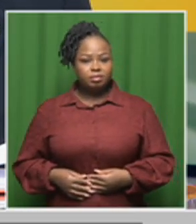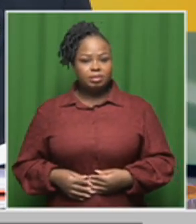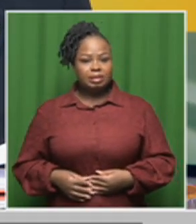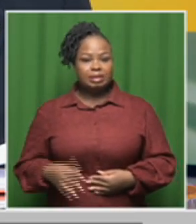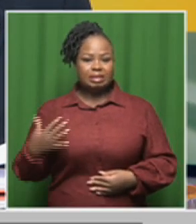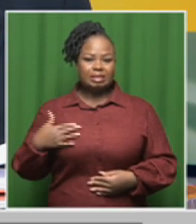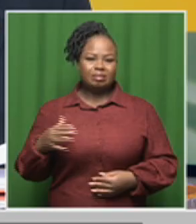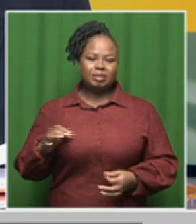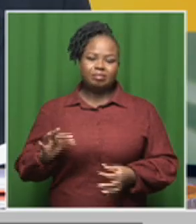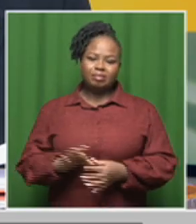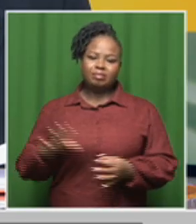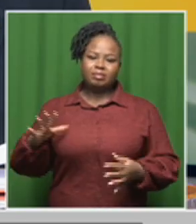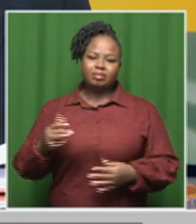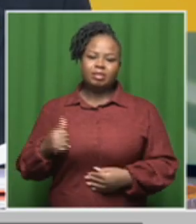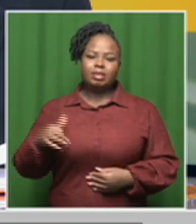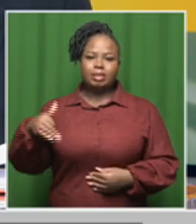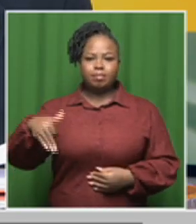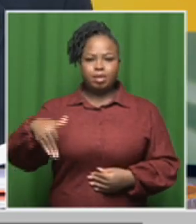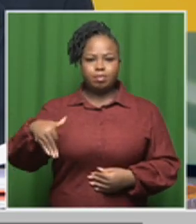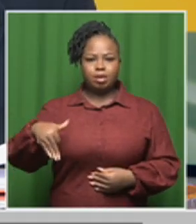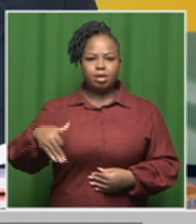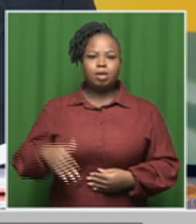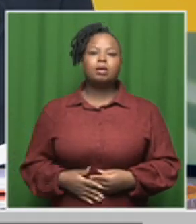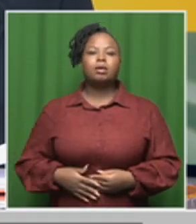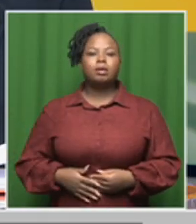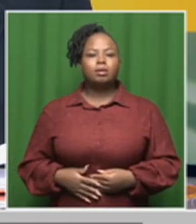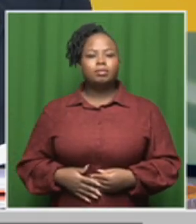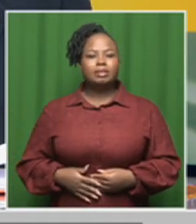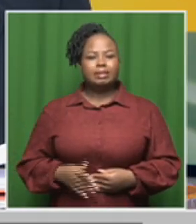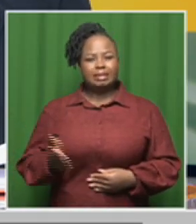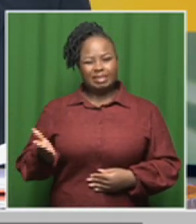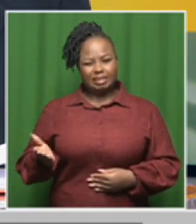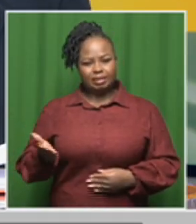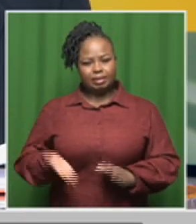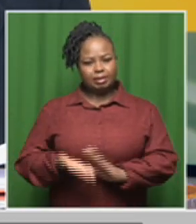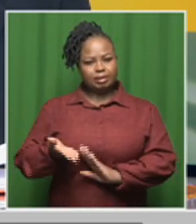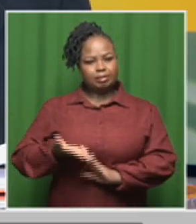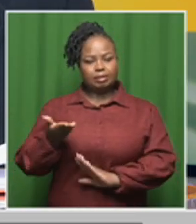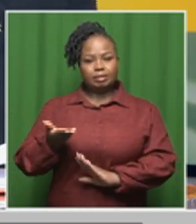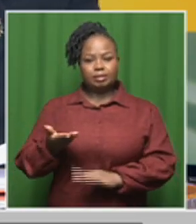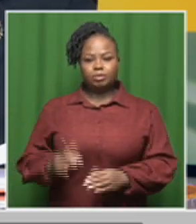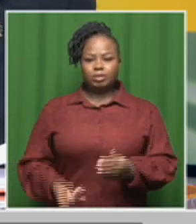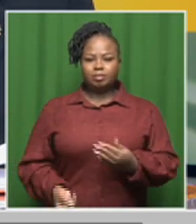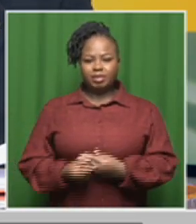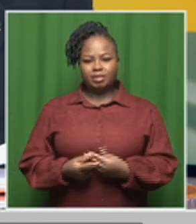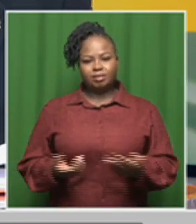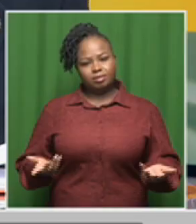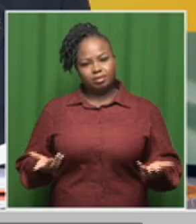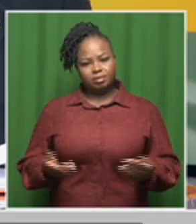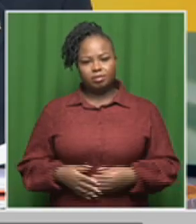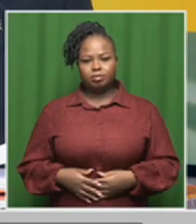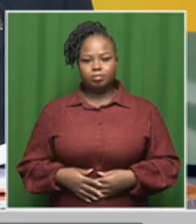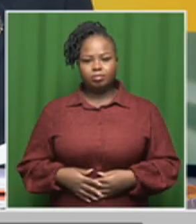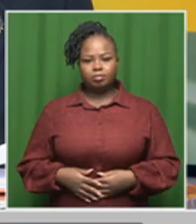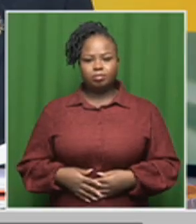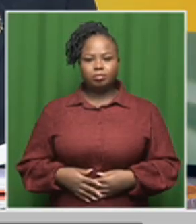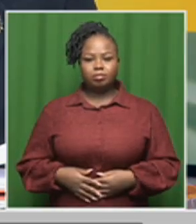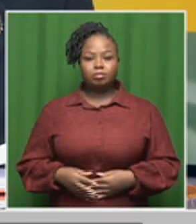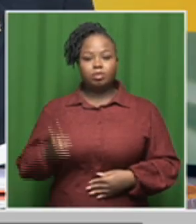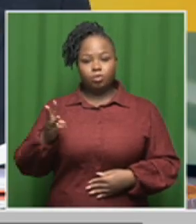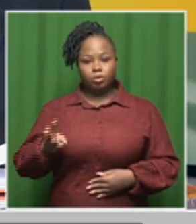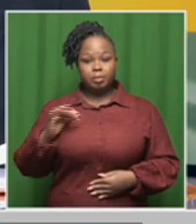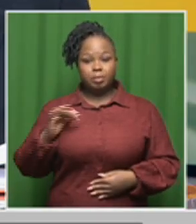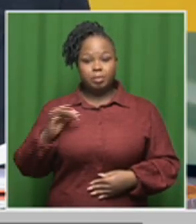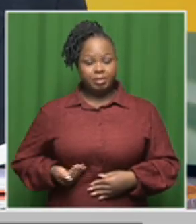let you go, but I can't let you go without Namibia. Very quickly, if you can, update us. Talk to us about it. I think we are heading towards having a